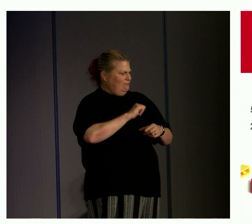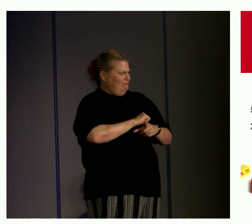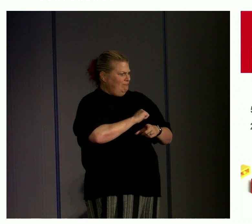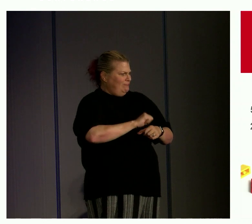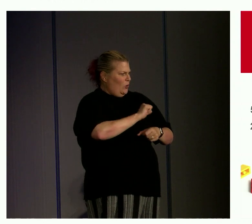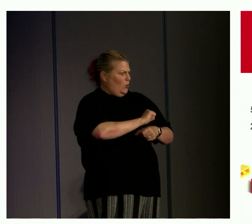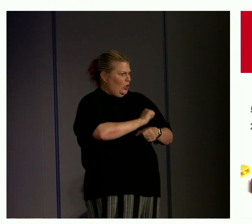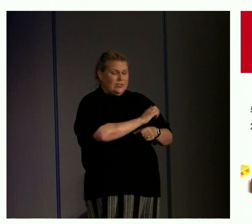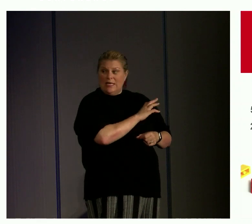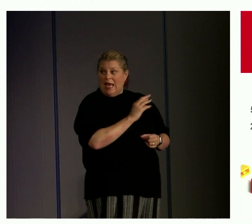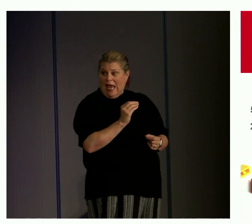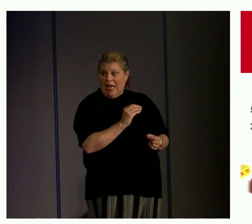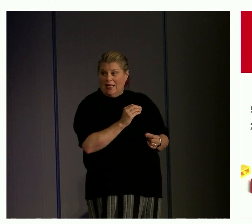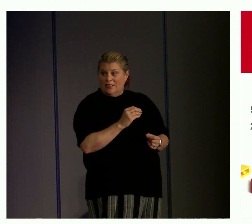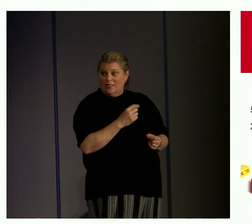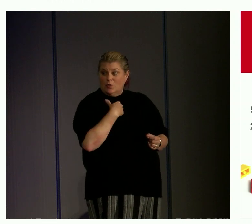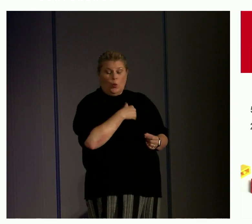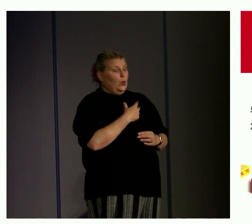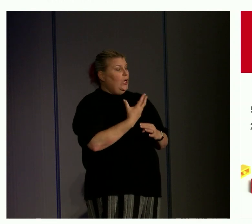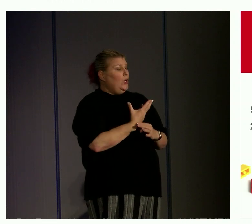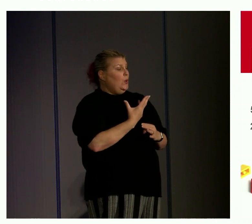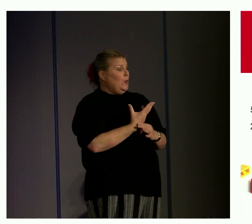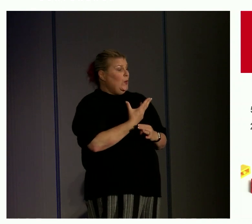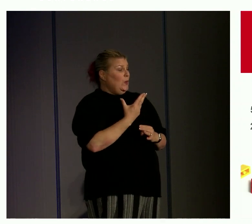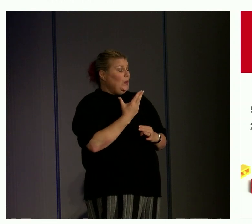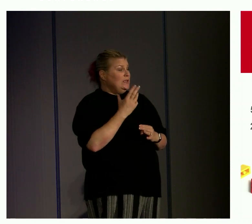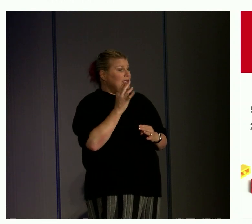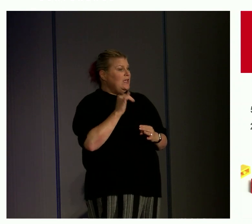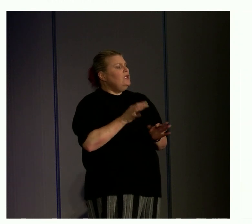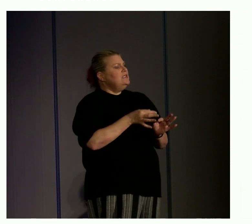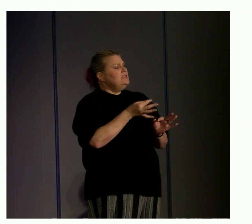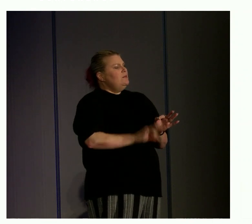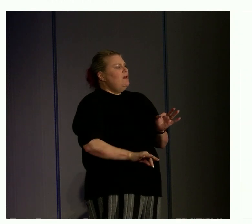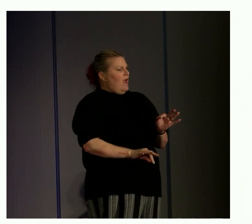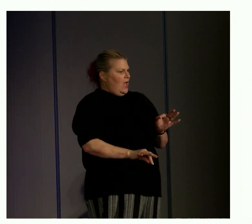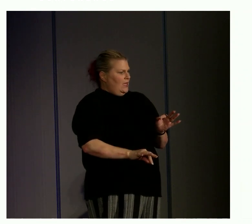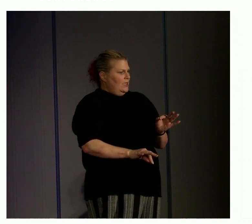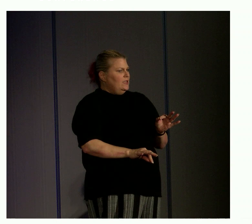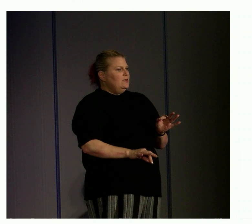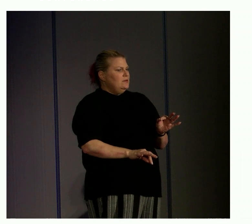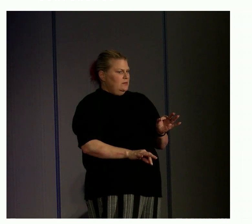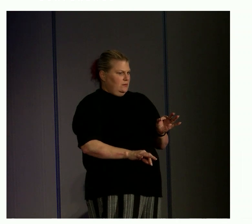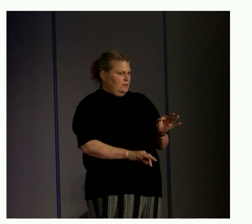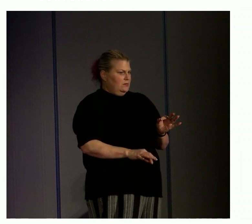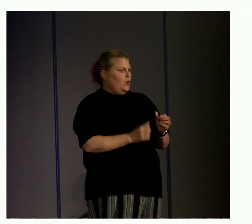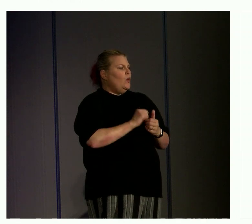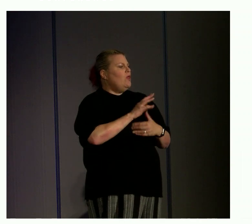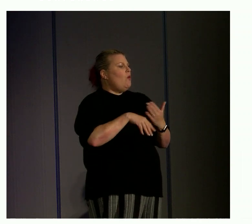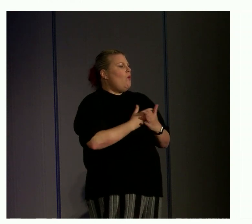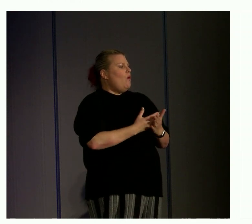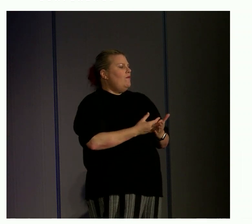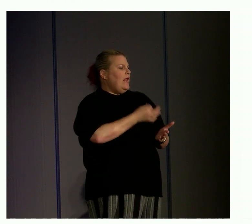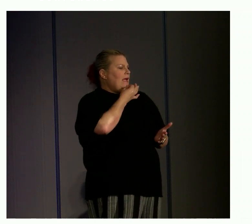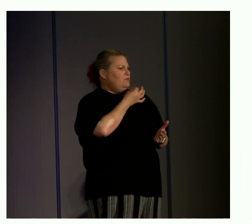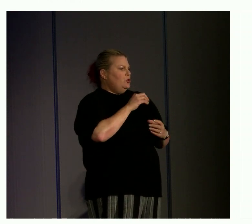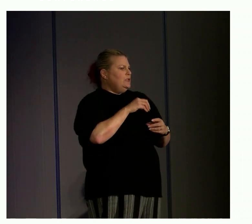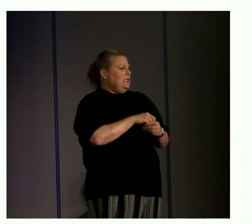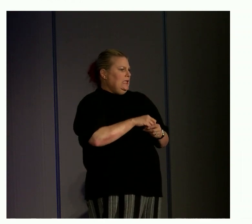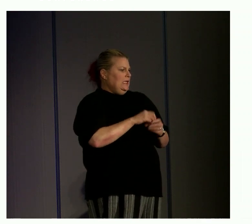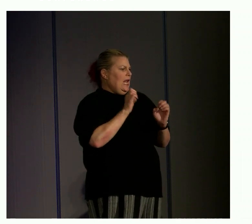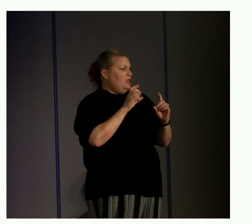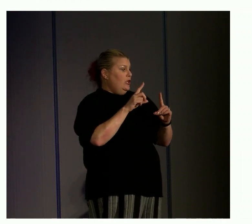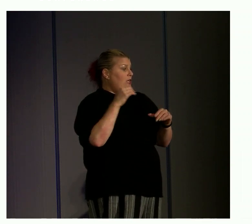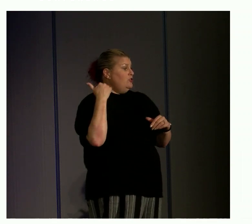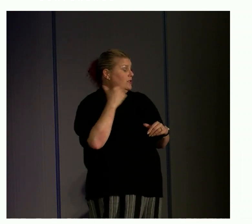and we used that and we simplified it with the help of all the experts in education at the LEGO